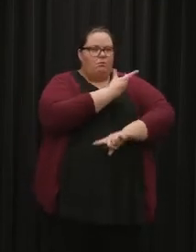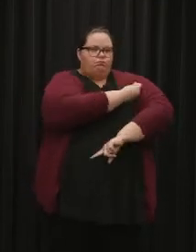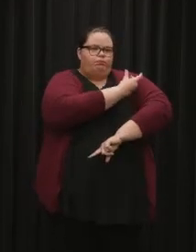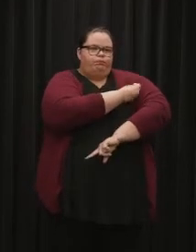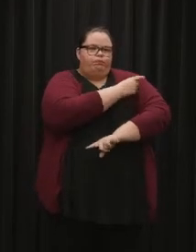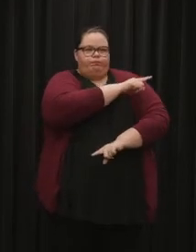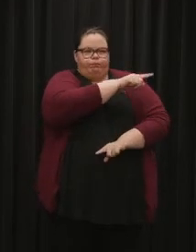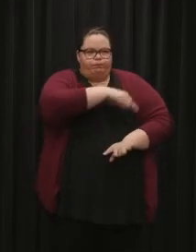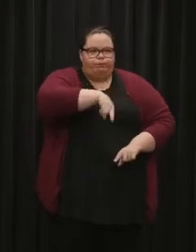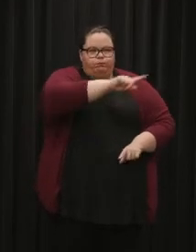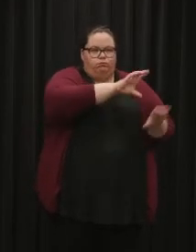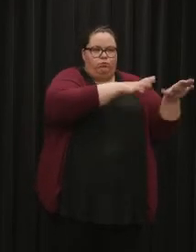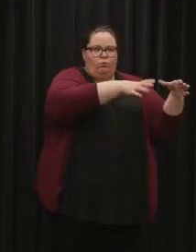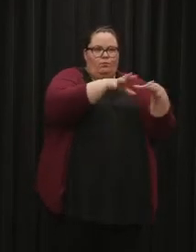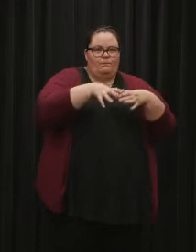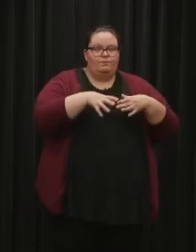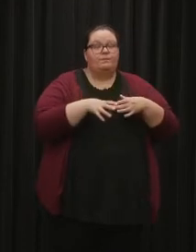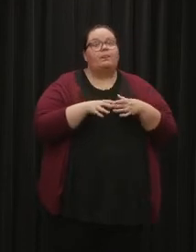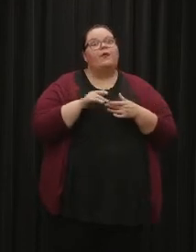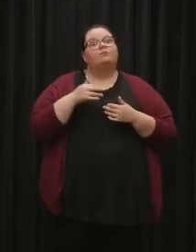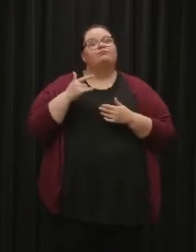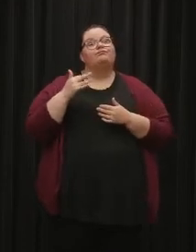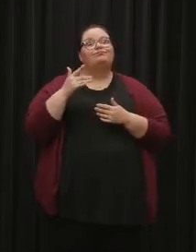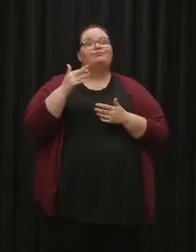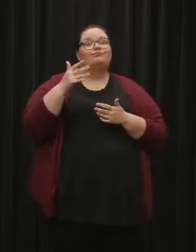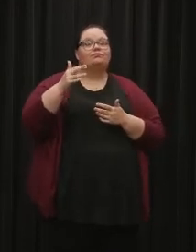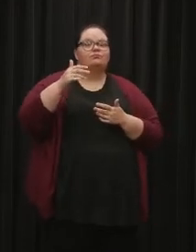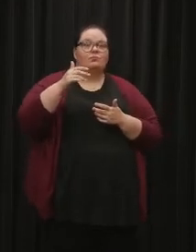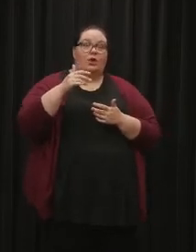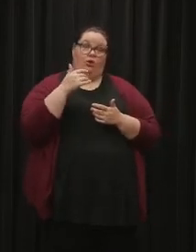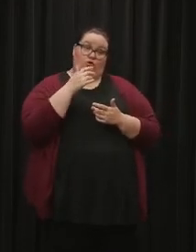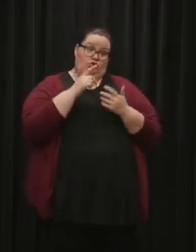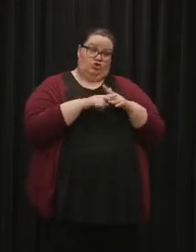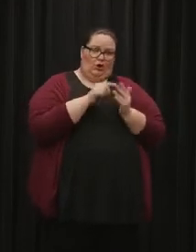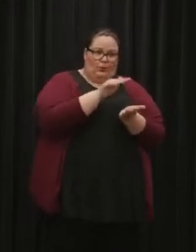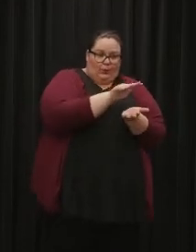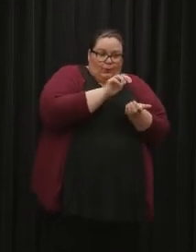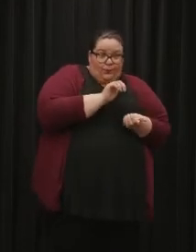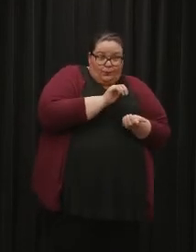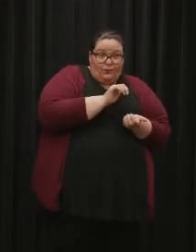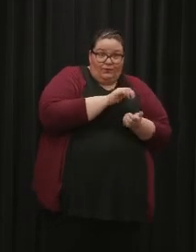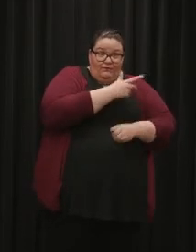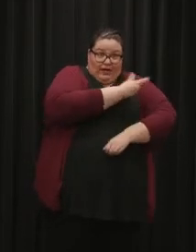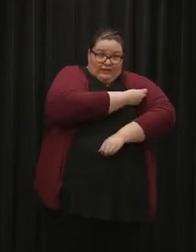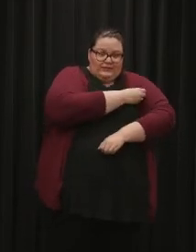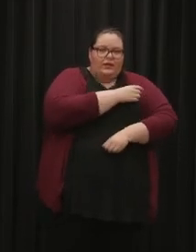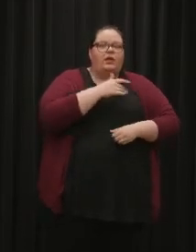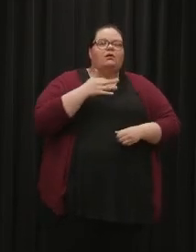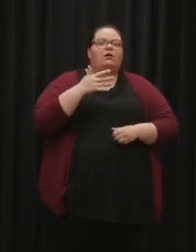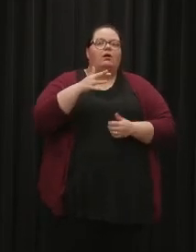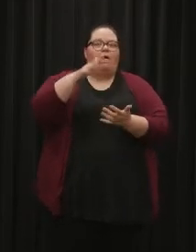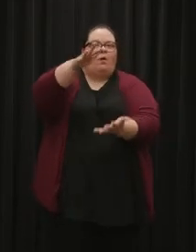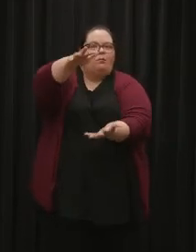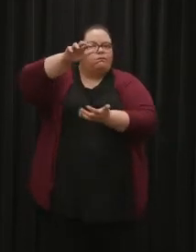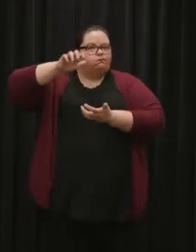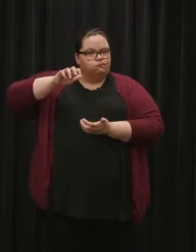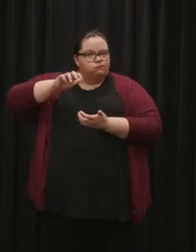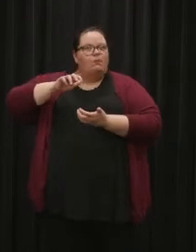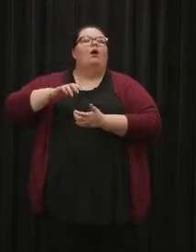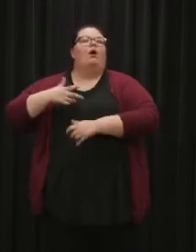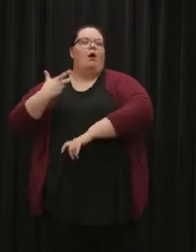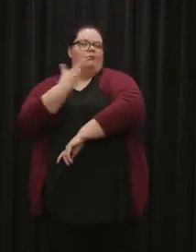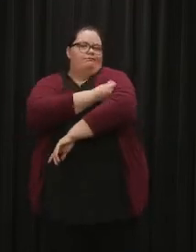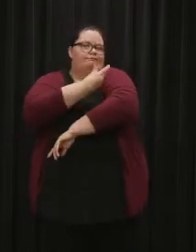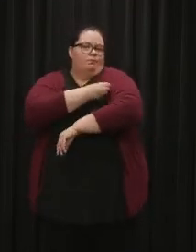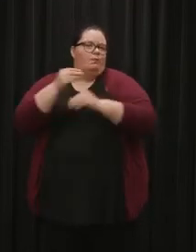we will get larger amounts of doses, more like the flu vaccine campaigns, and so the majority of the population at that time would be able to get